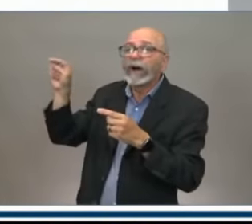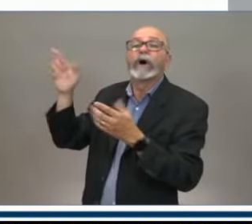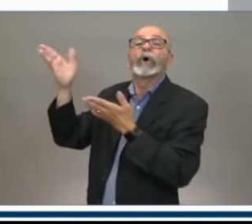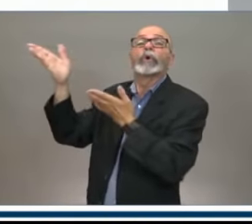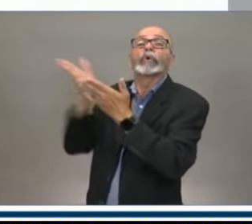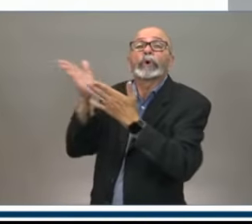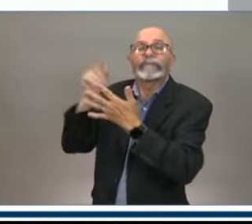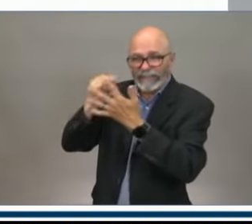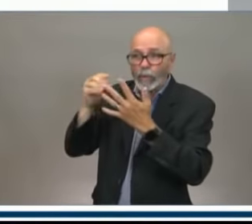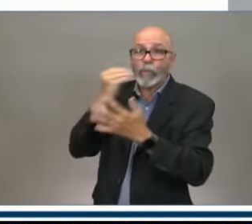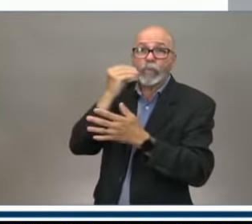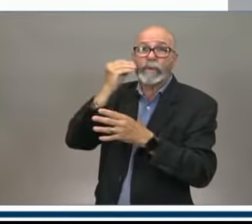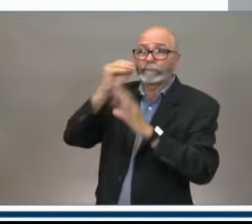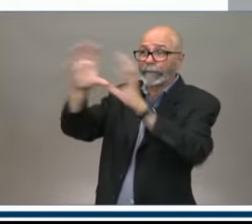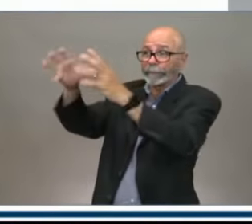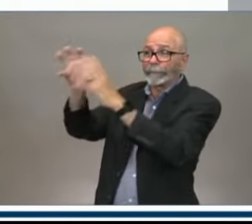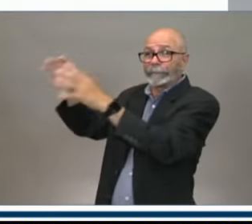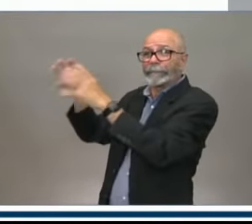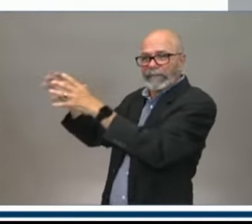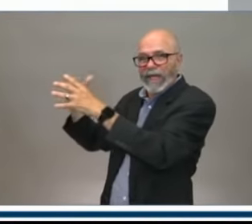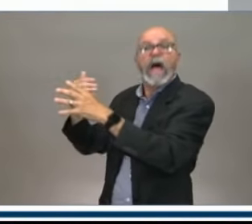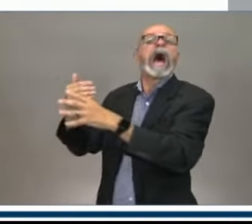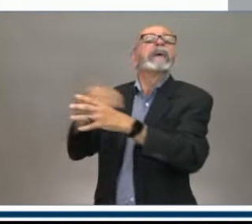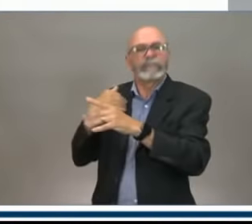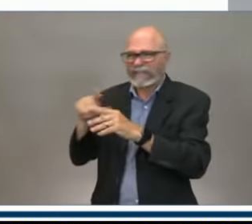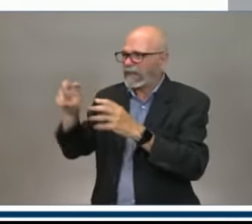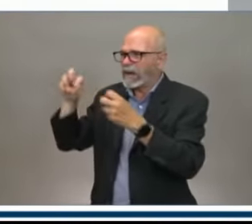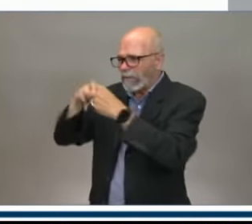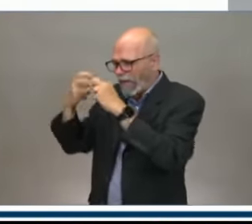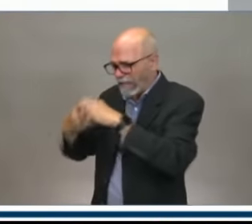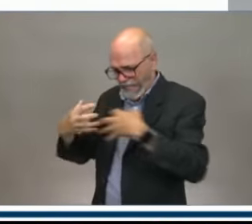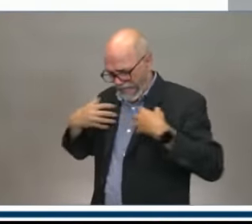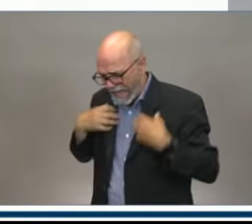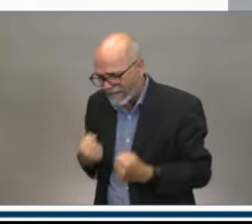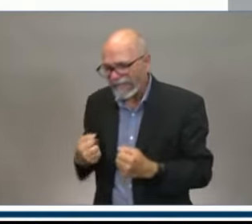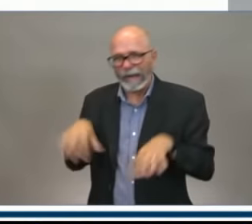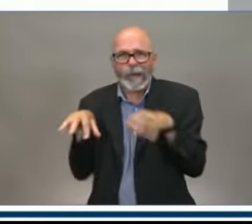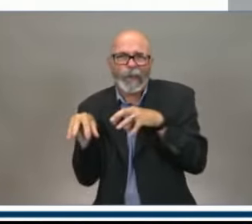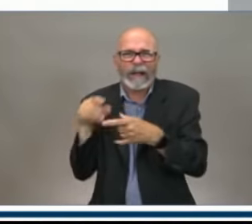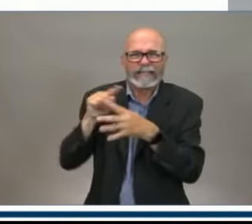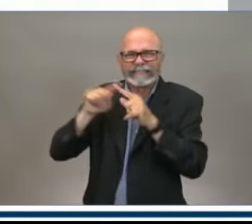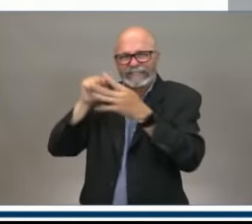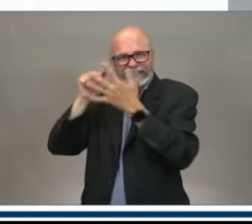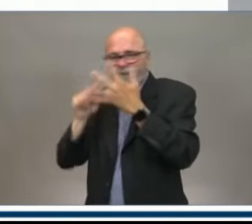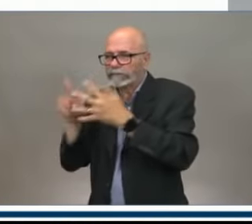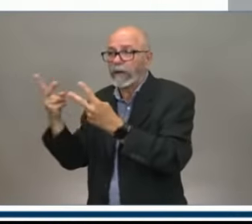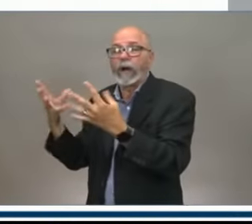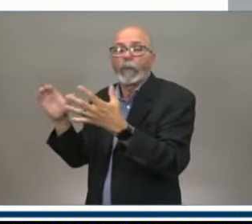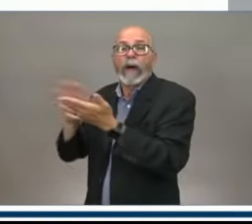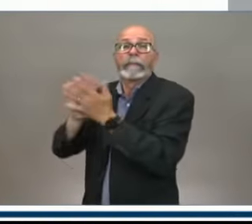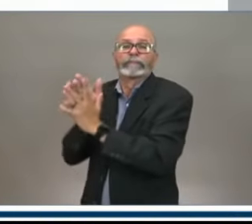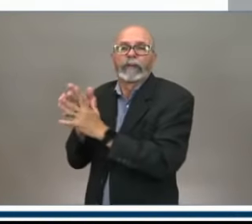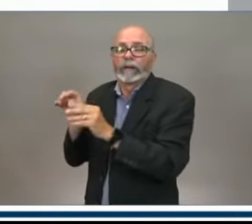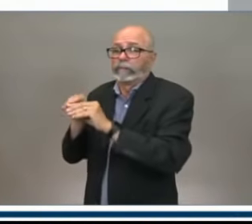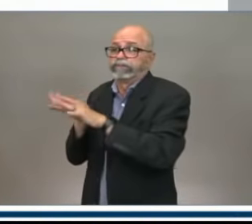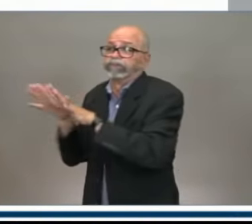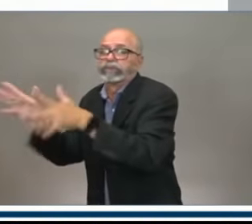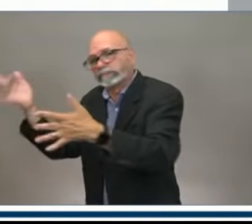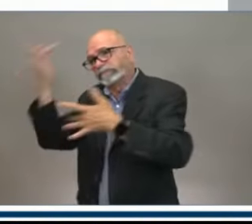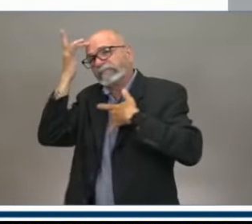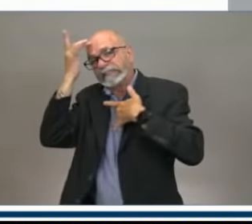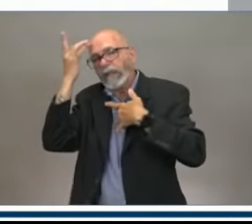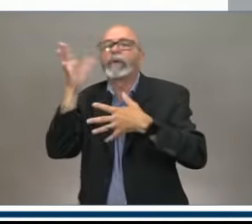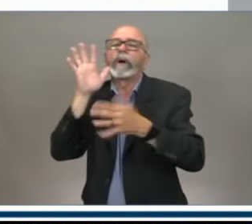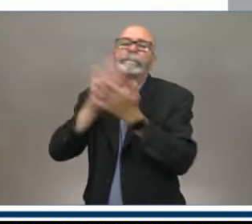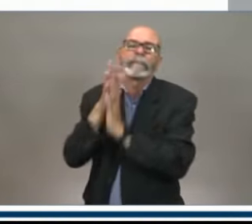with underlying health conditions that puts them at significantly increased risk. That is why we need to proceed